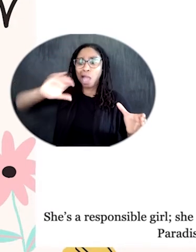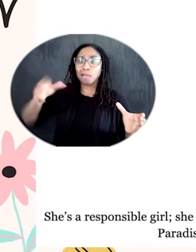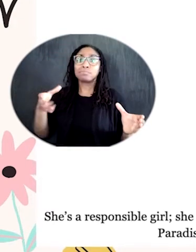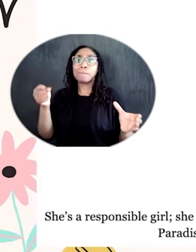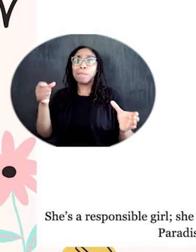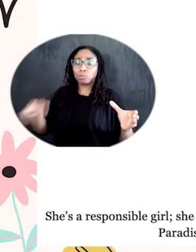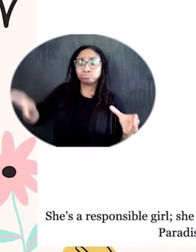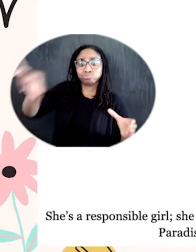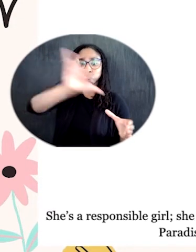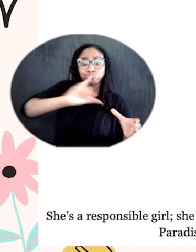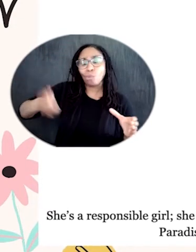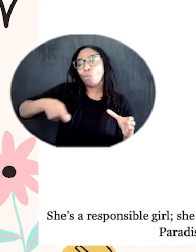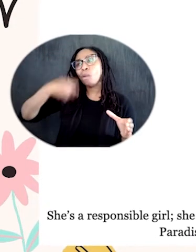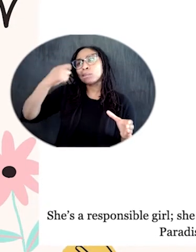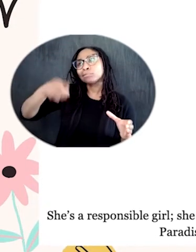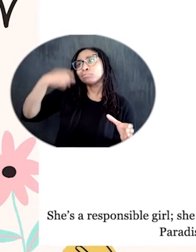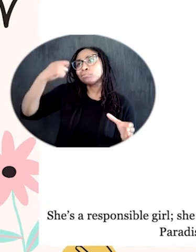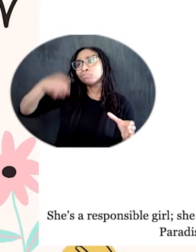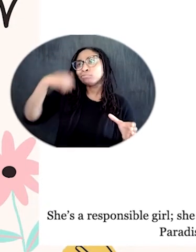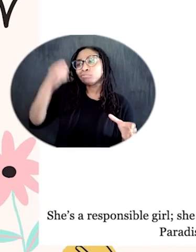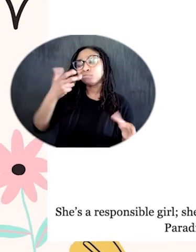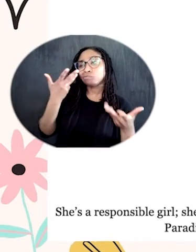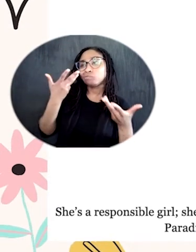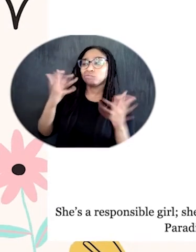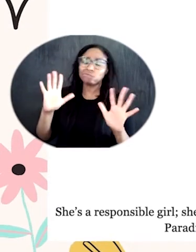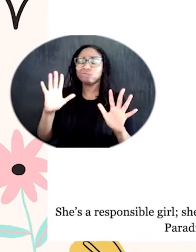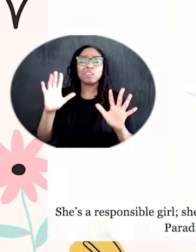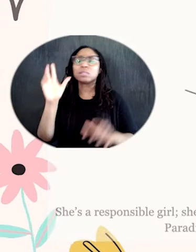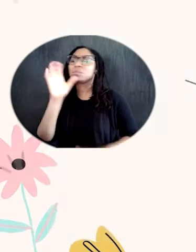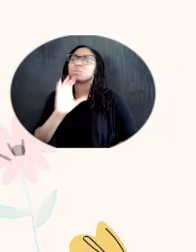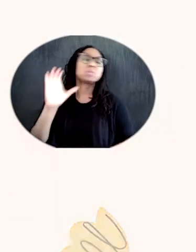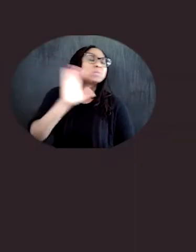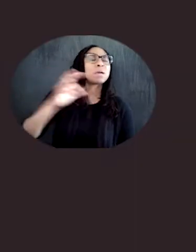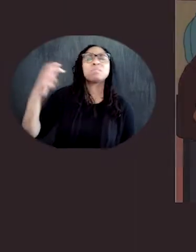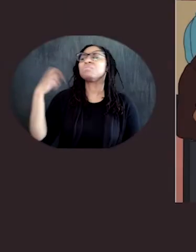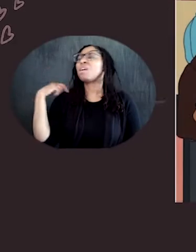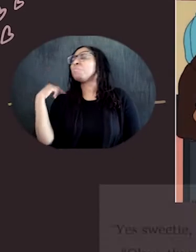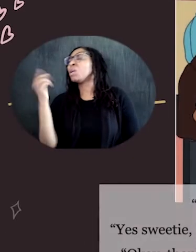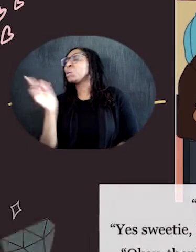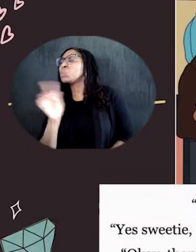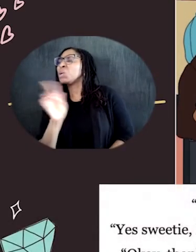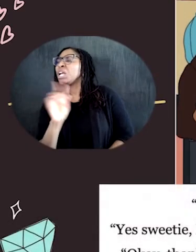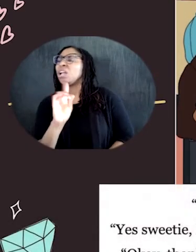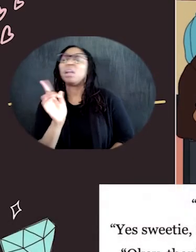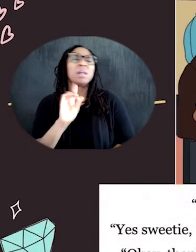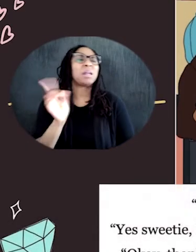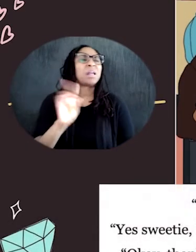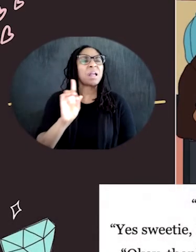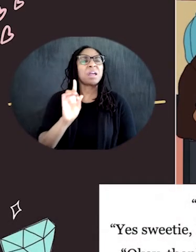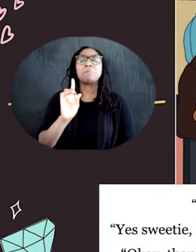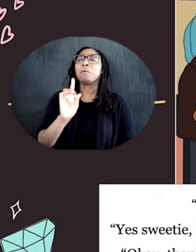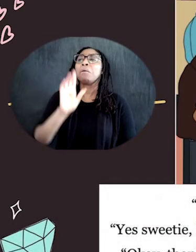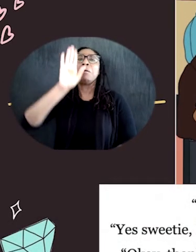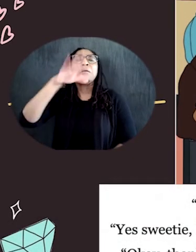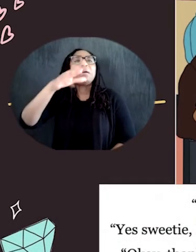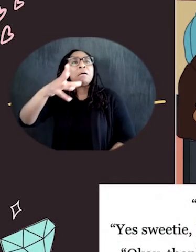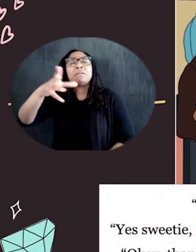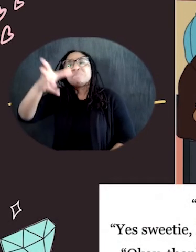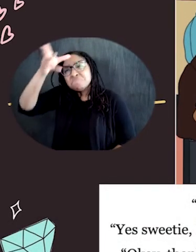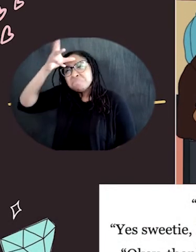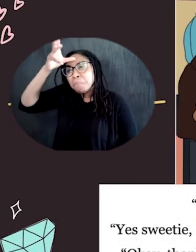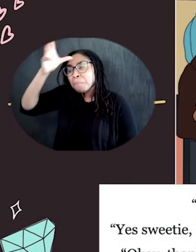favorite rap song. Paradise finishes her breakfast and then looks for her backpack. "Have you seen my backpack,